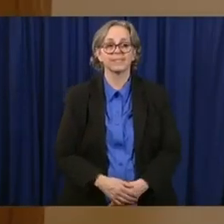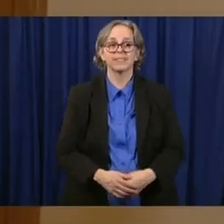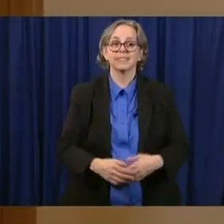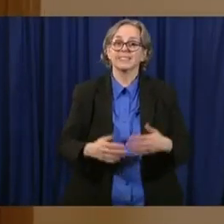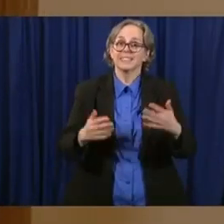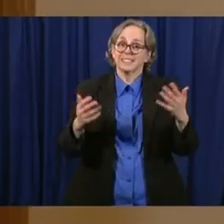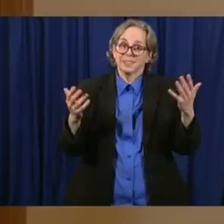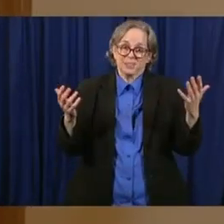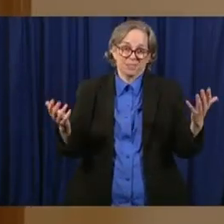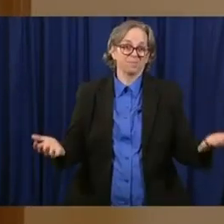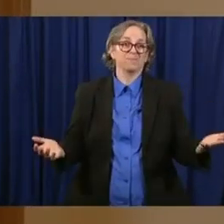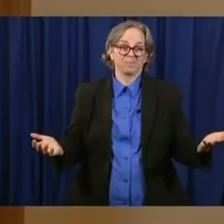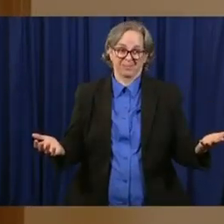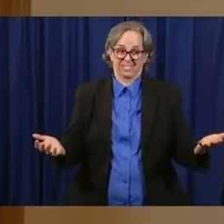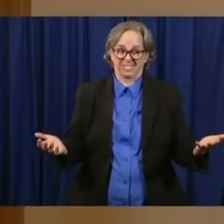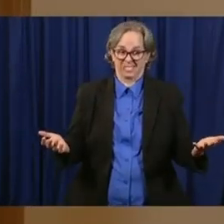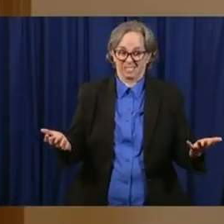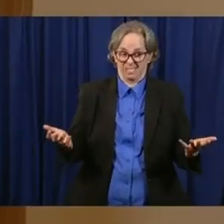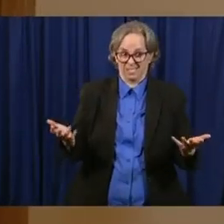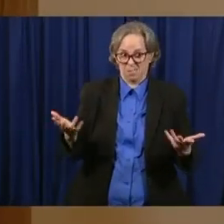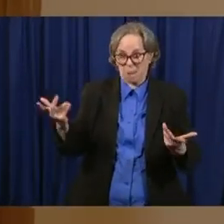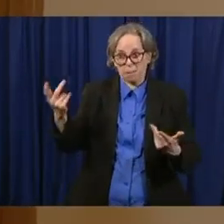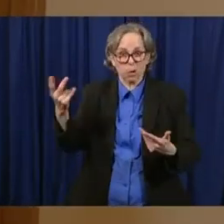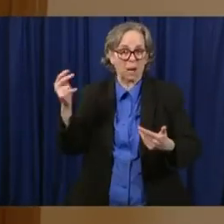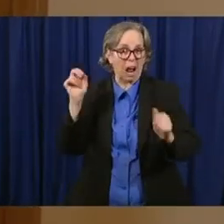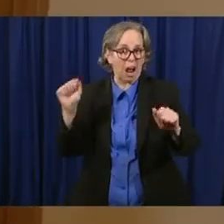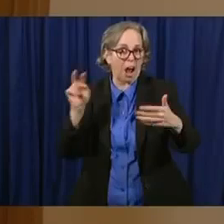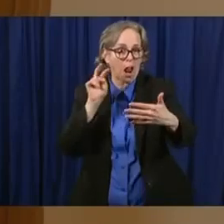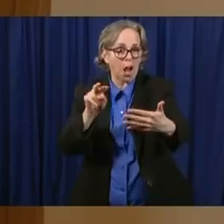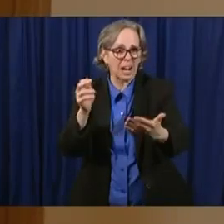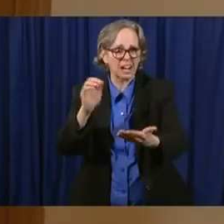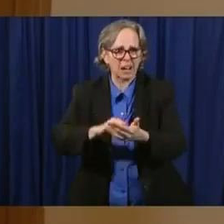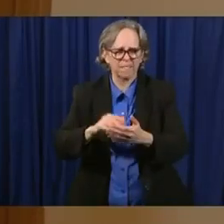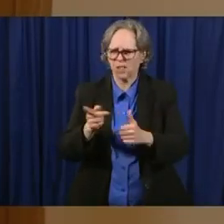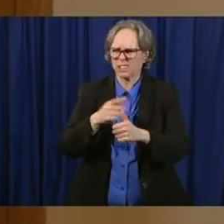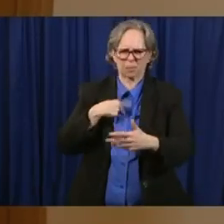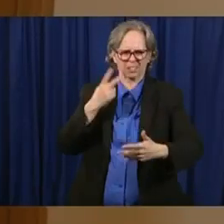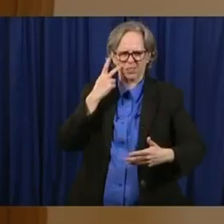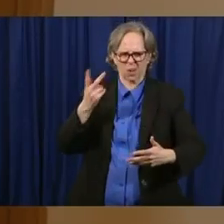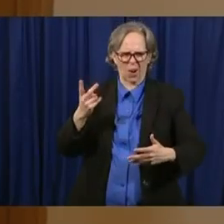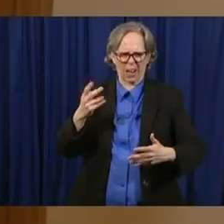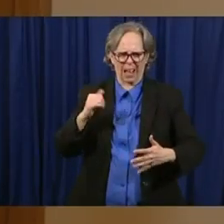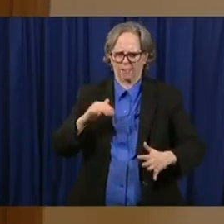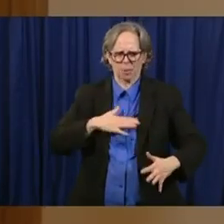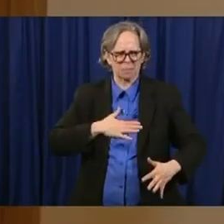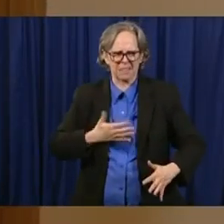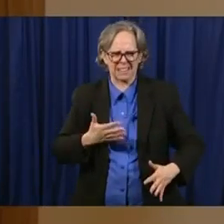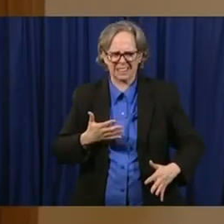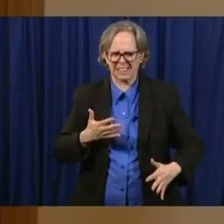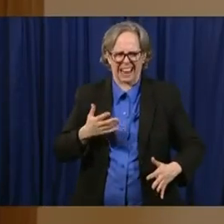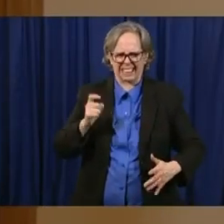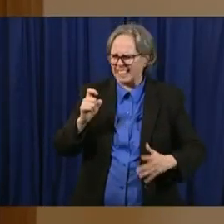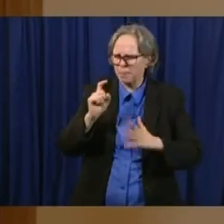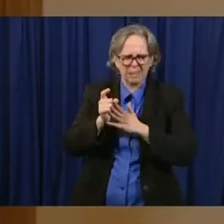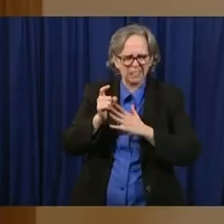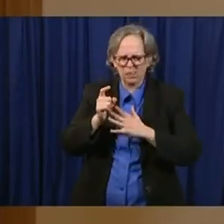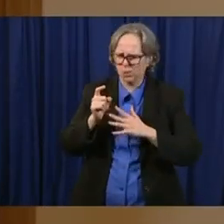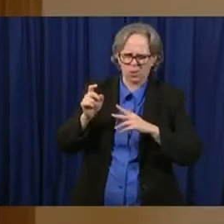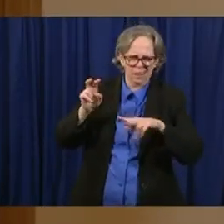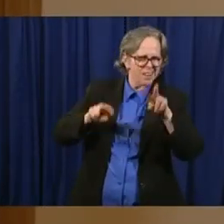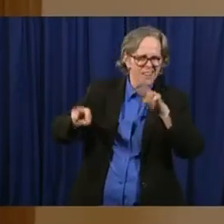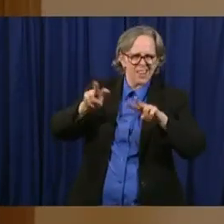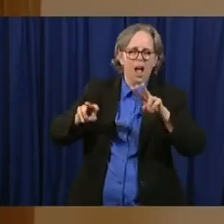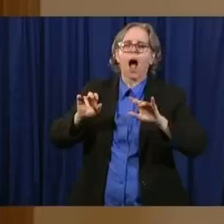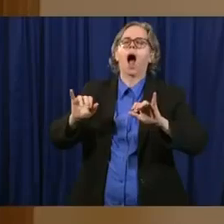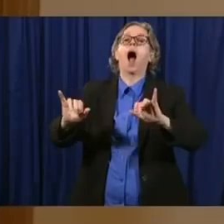So you'll probably want to watch that video again. The first time I saw it, I have to admit, it took me a second to understand. But it really has to do with